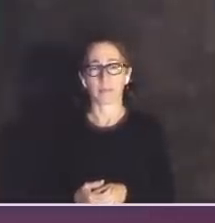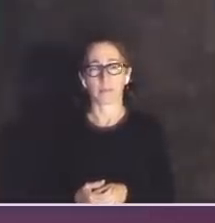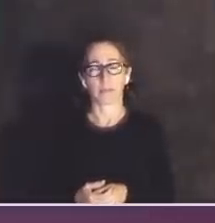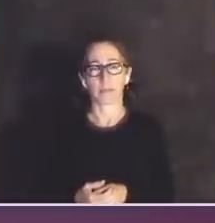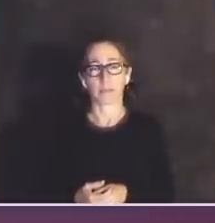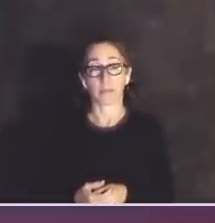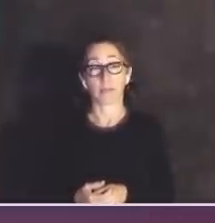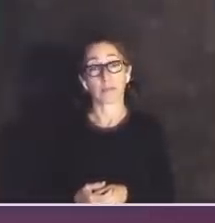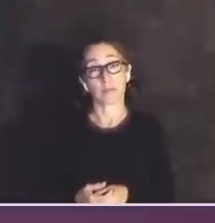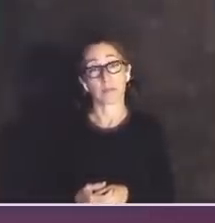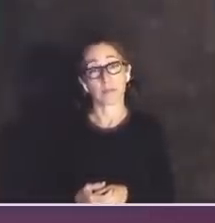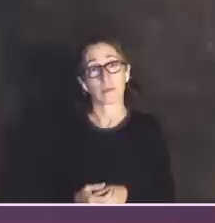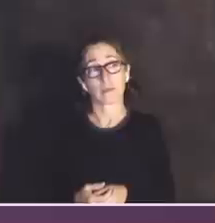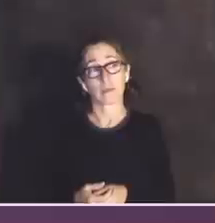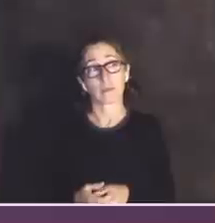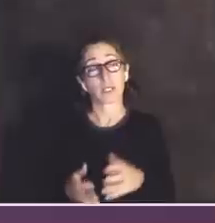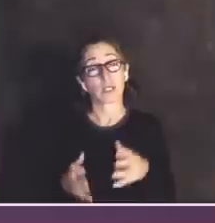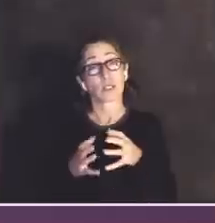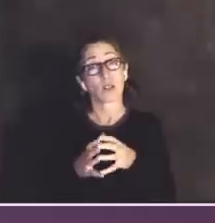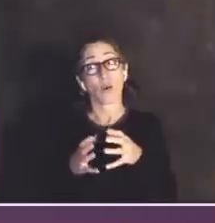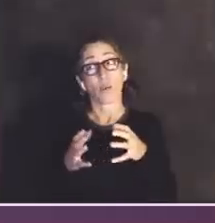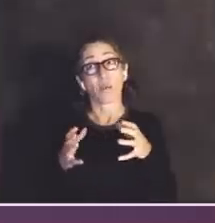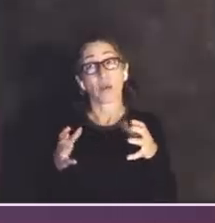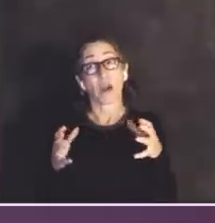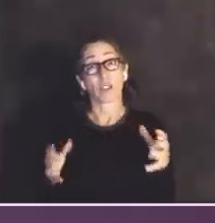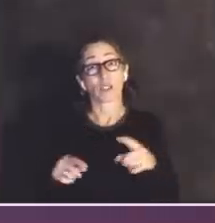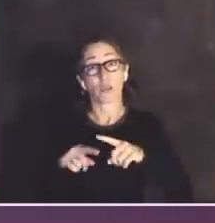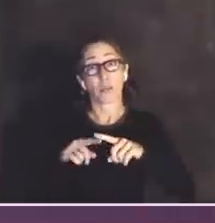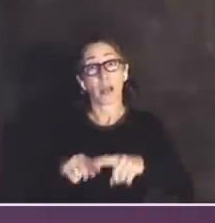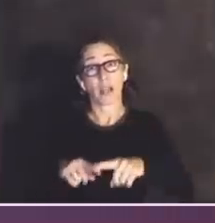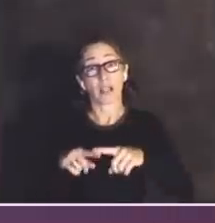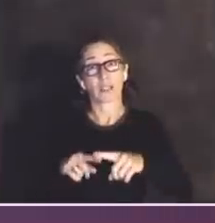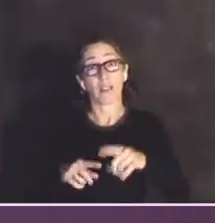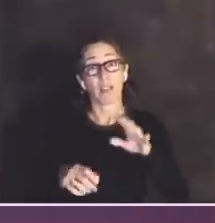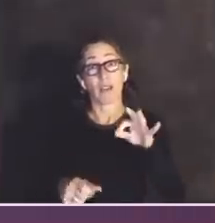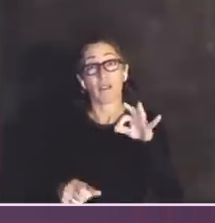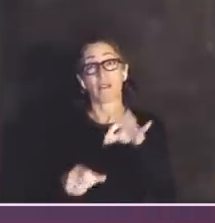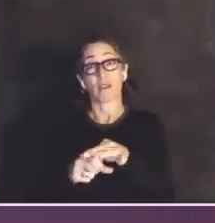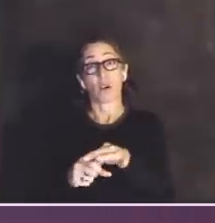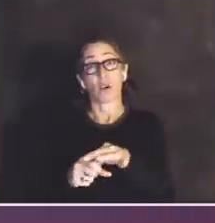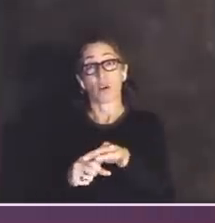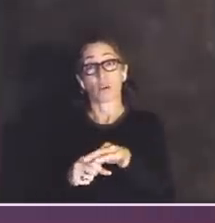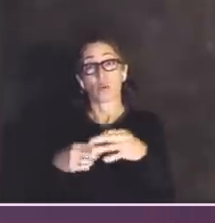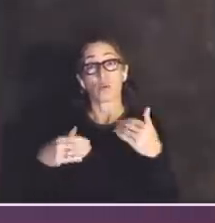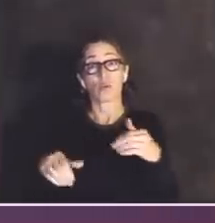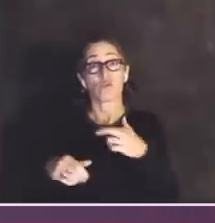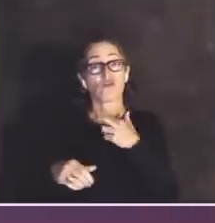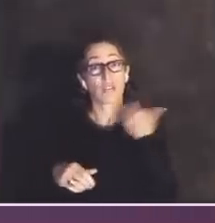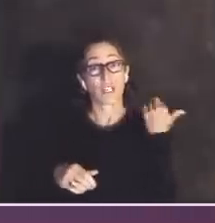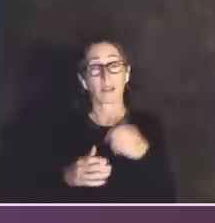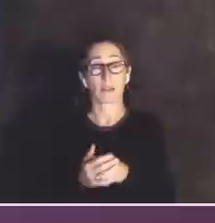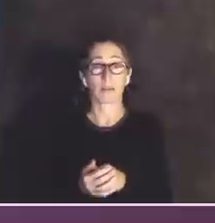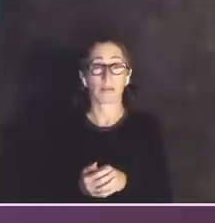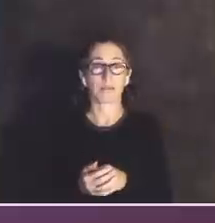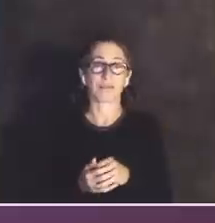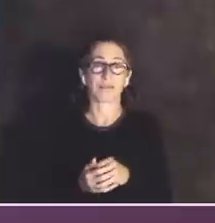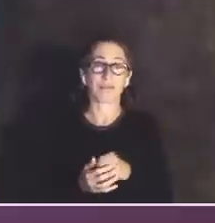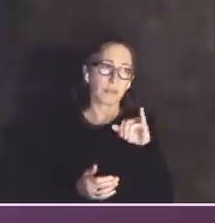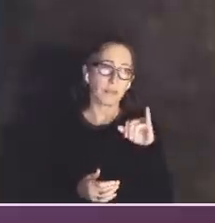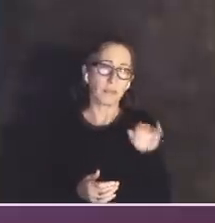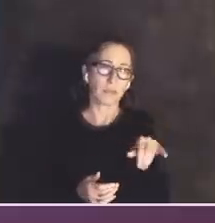And there's so much at stake. You know, look, Joe and I talk about it, you all have